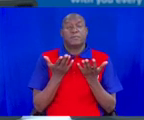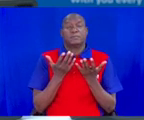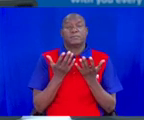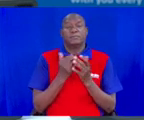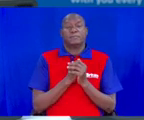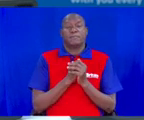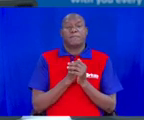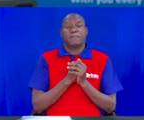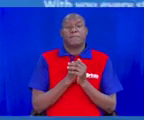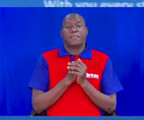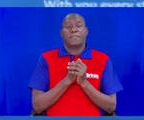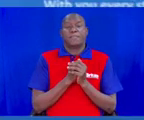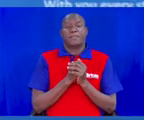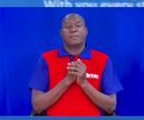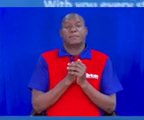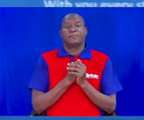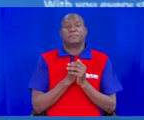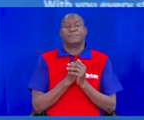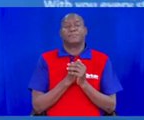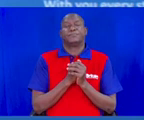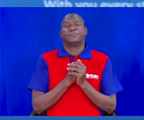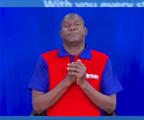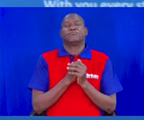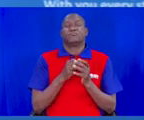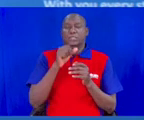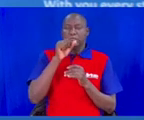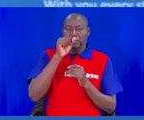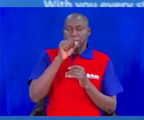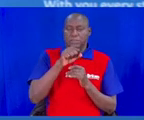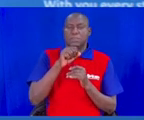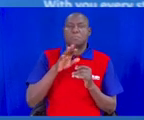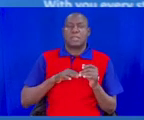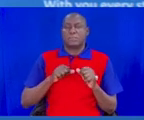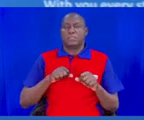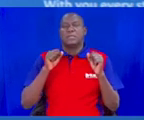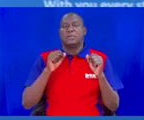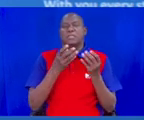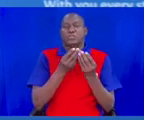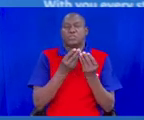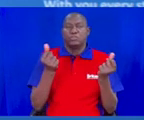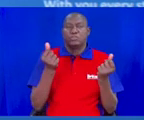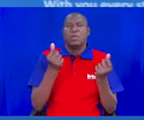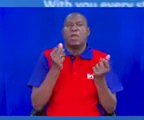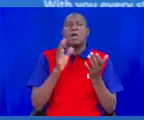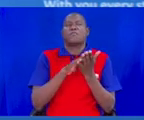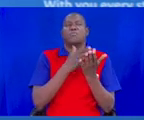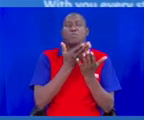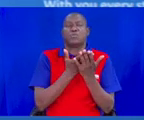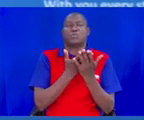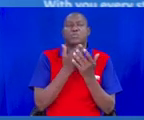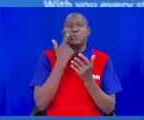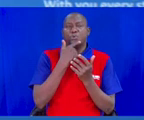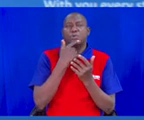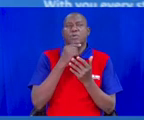resolution? Yes, Madam Chair, thank you. The resolution has been proposed by